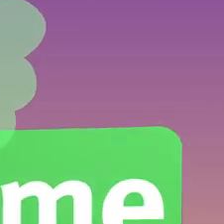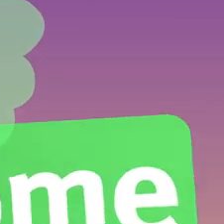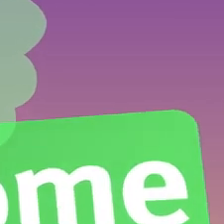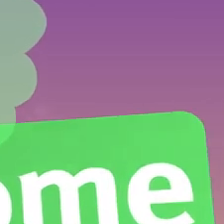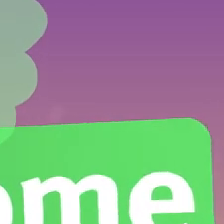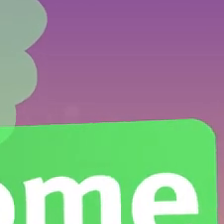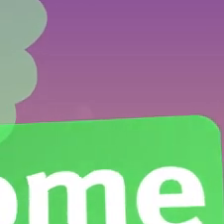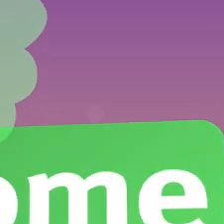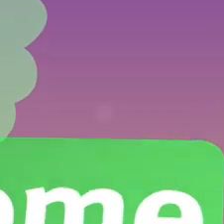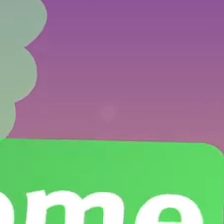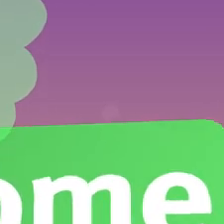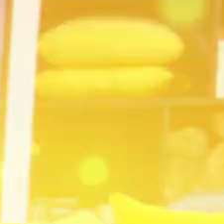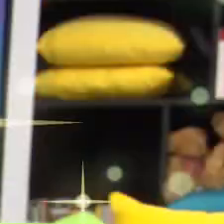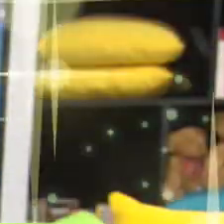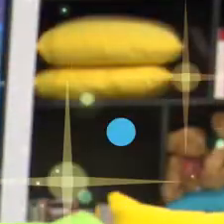Thinking at home.